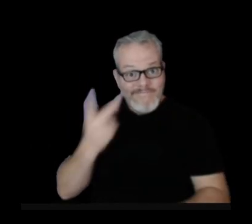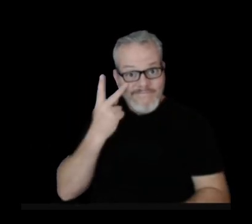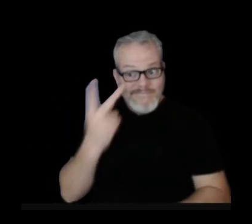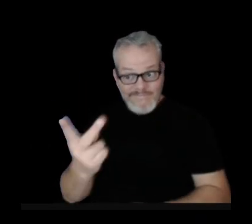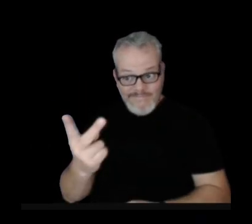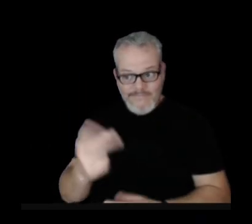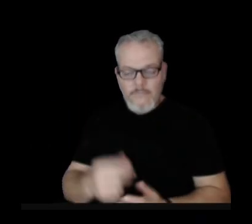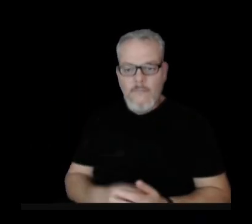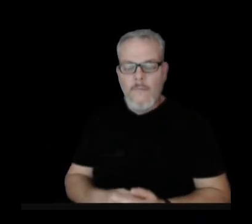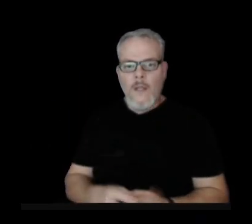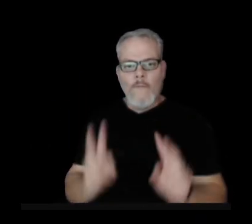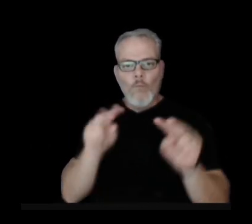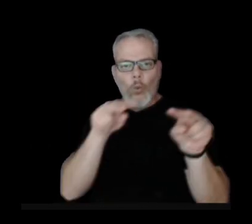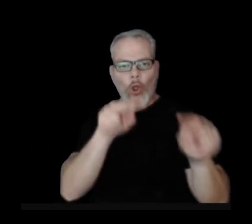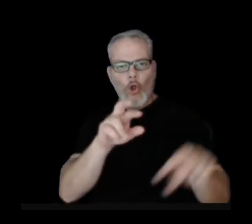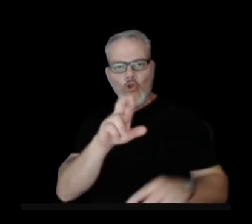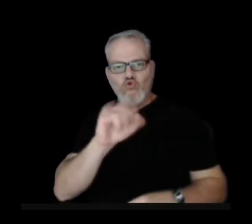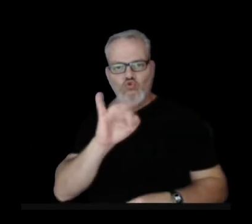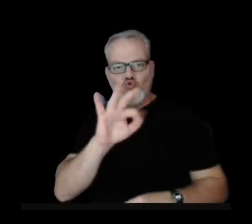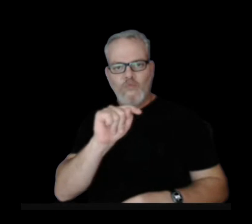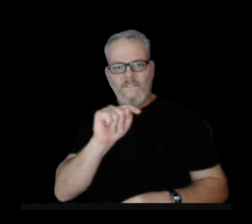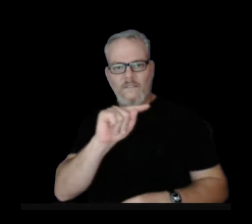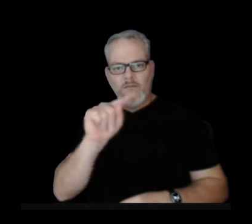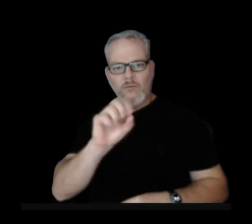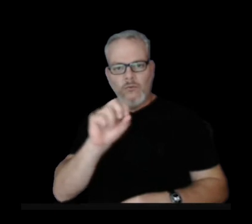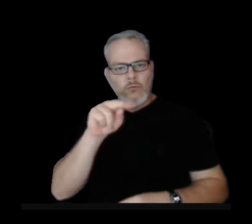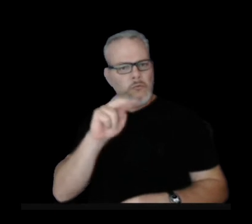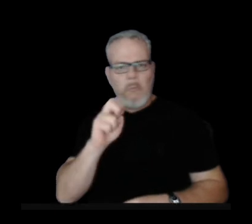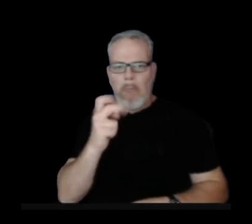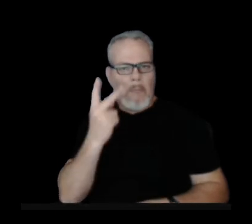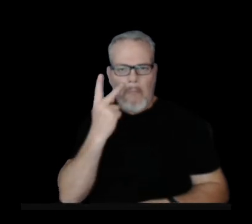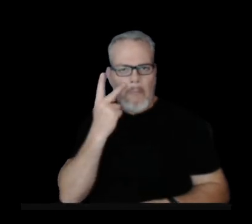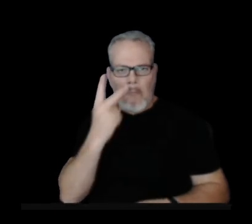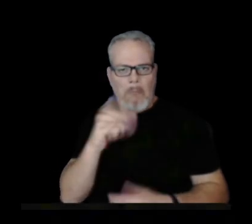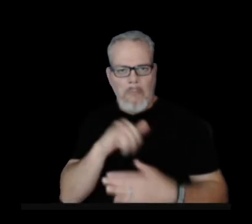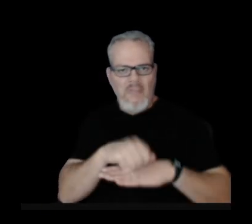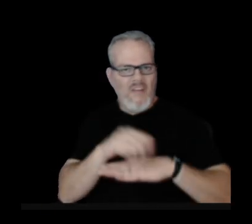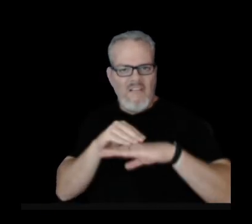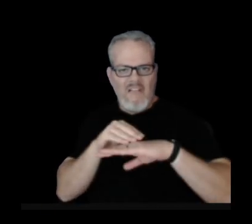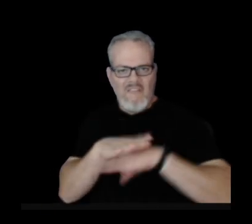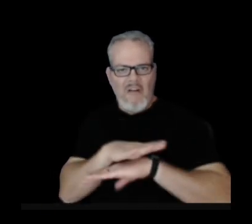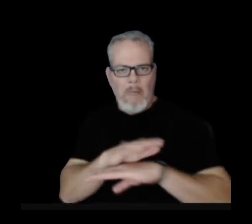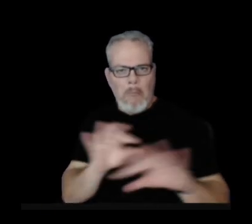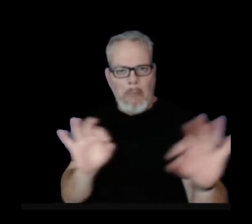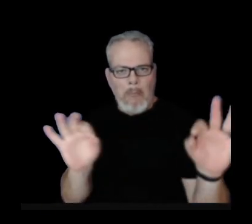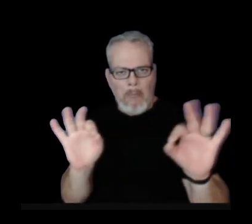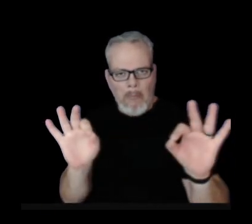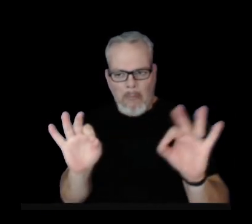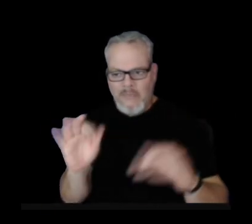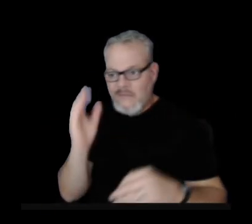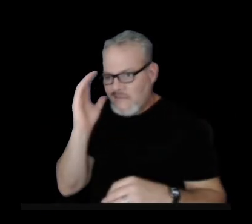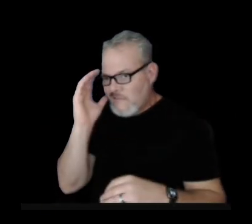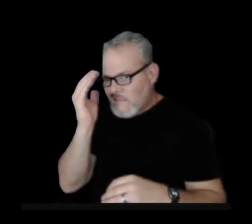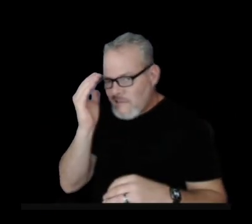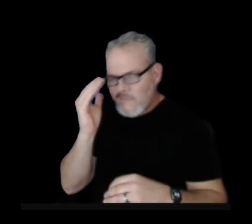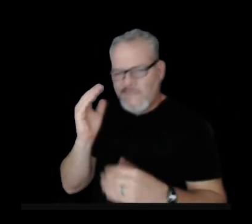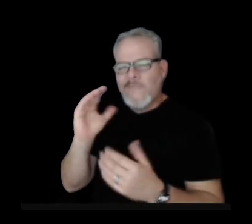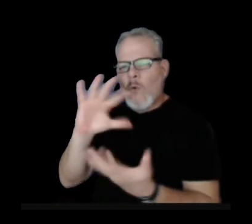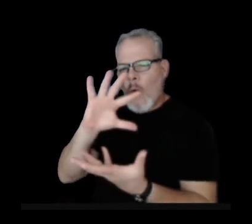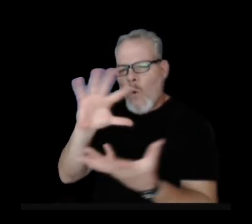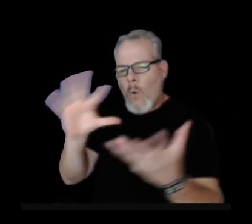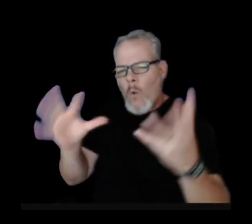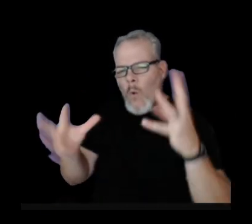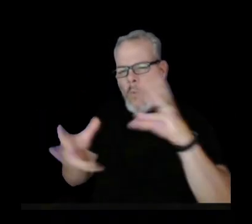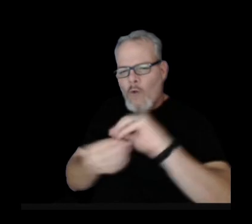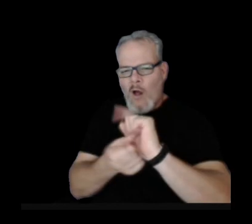look on a rift zone, we don't see this effect yet. We in fact see contraction in the rift zone. So it seems like it's an overall adjustment of the